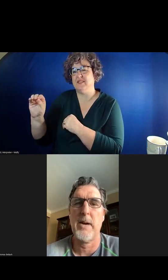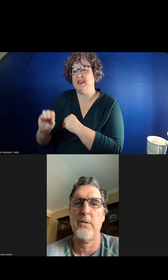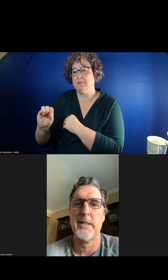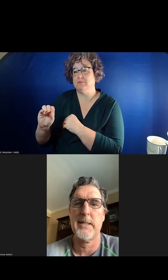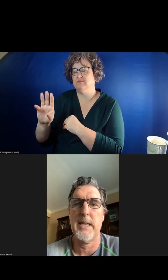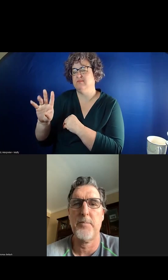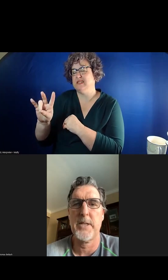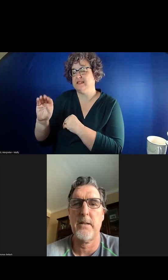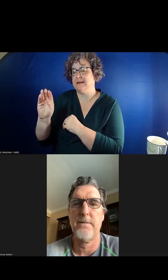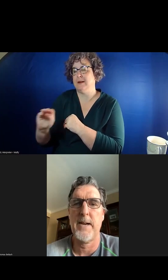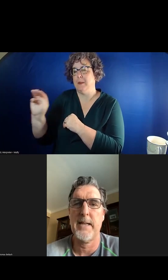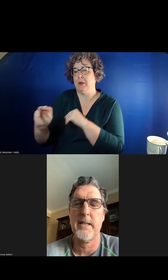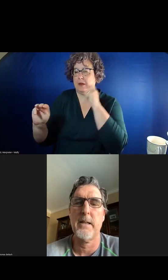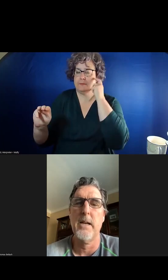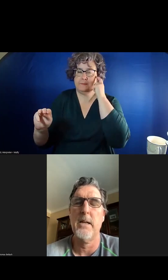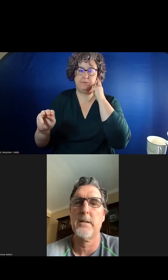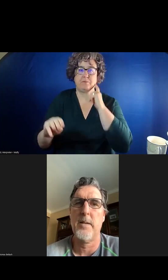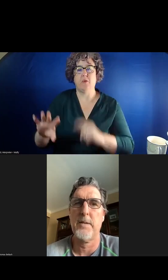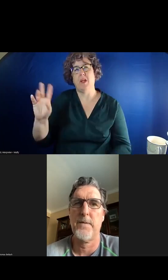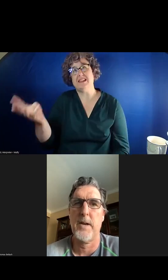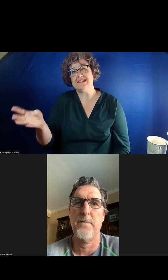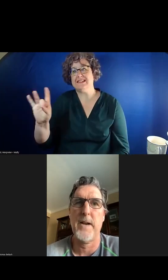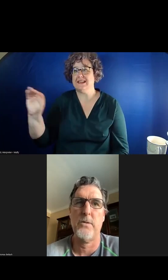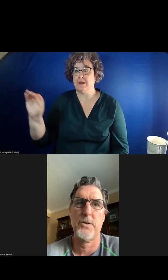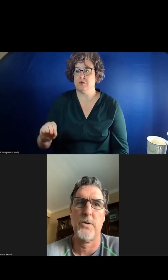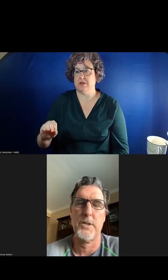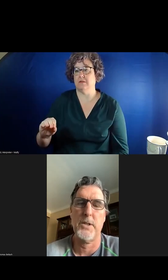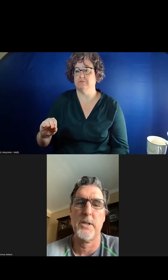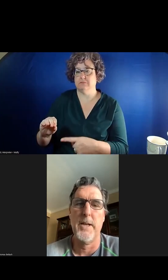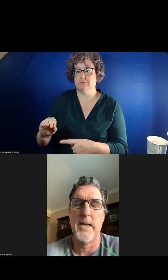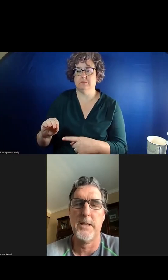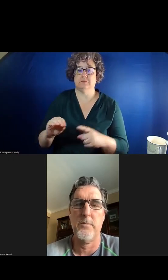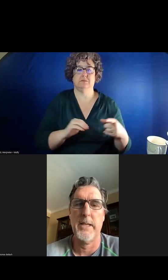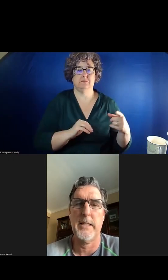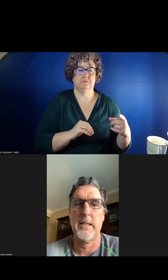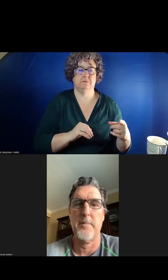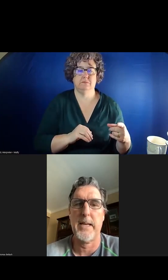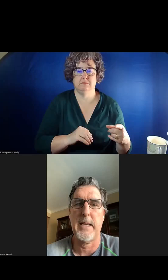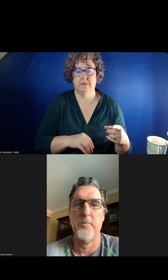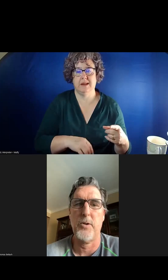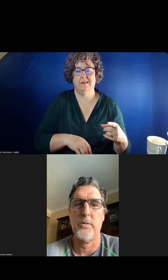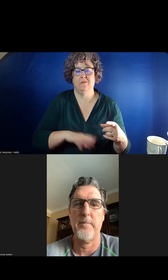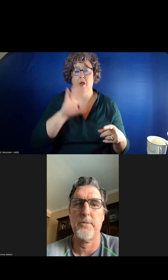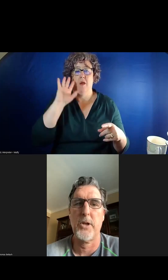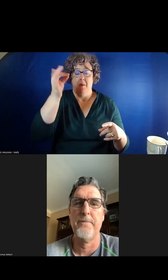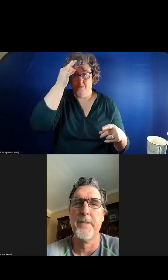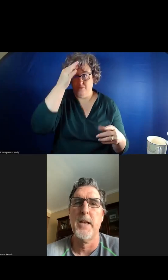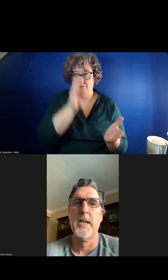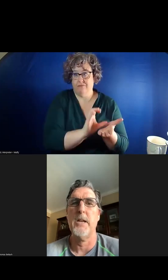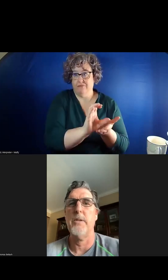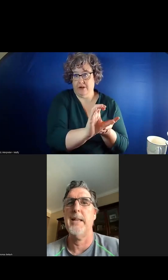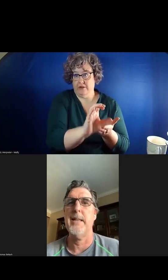So around 68% of the financing is coming from federal sources as it relates to the Medicaid program.